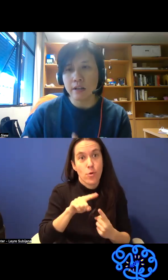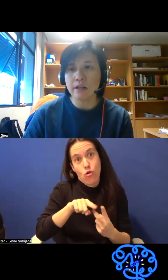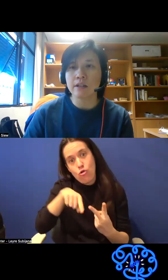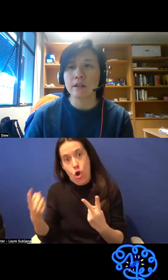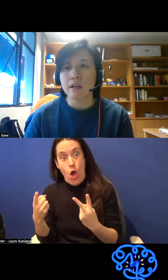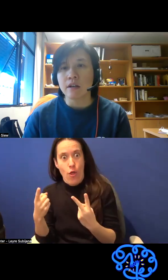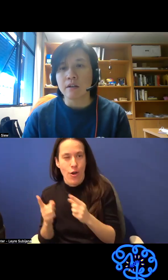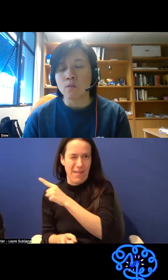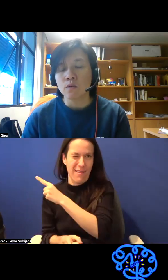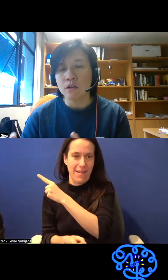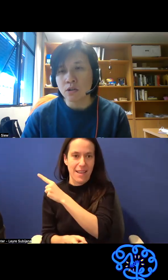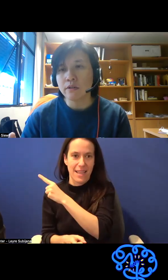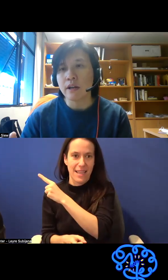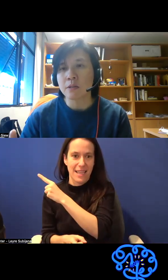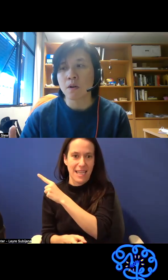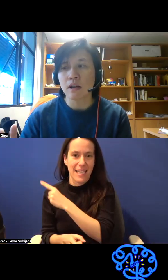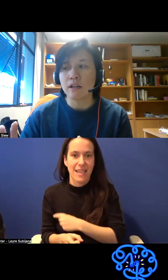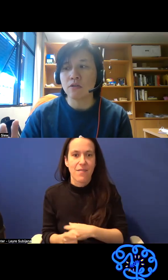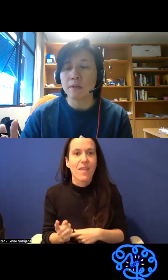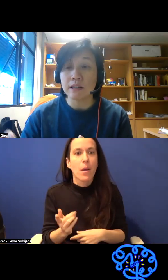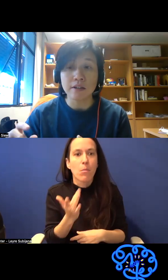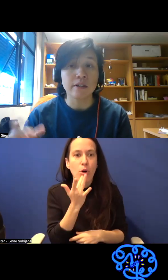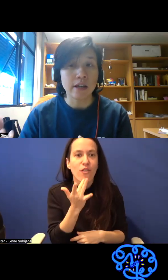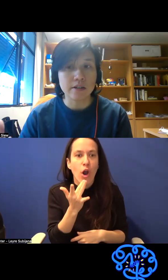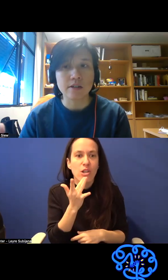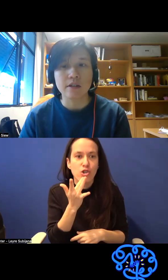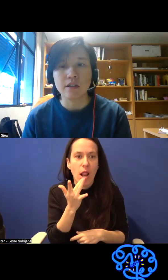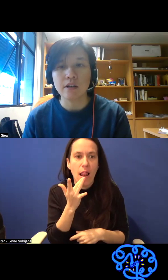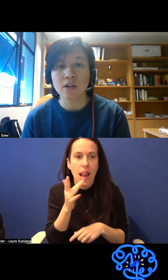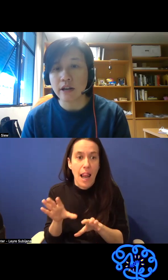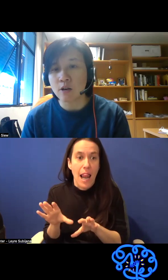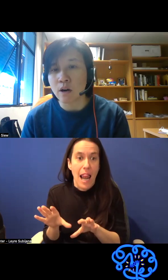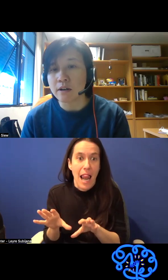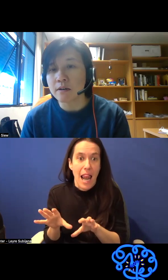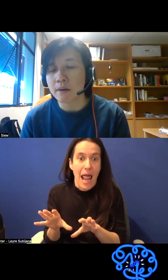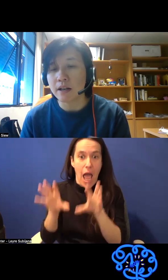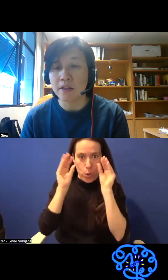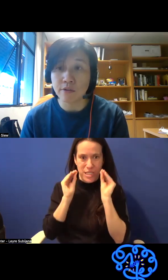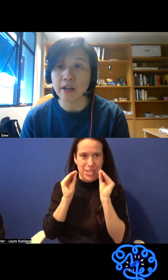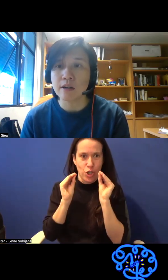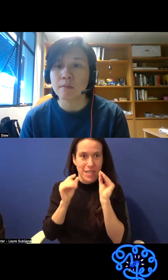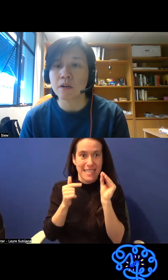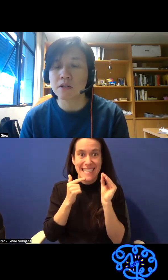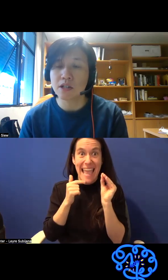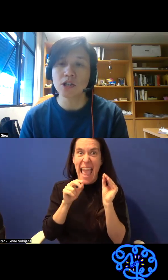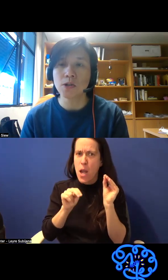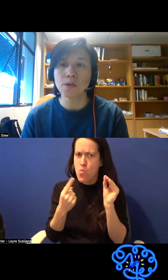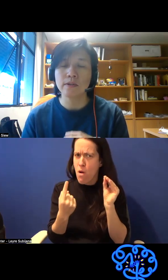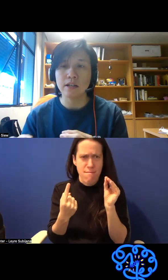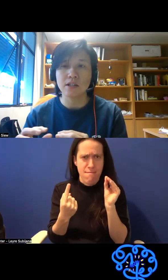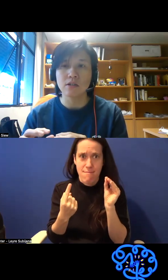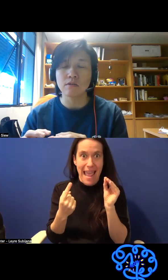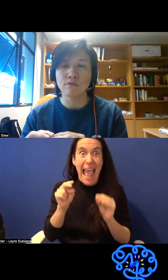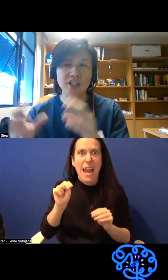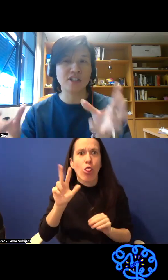in here, the node that is more likely to be learned next is not N1, but N3, because this is the node